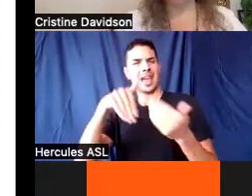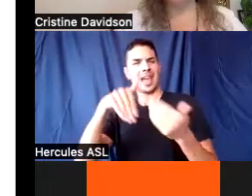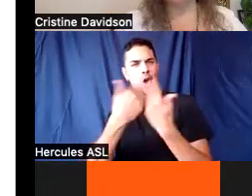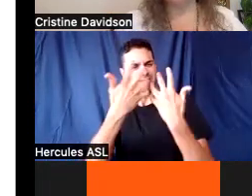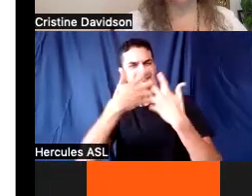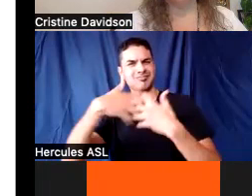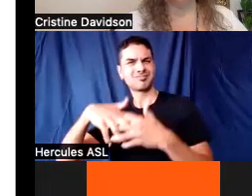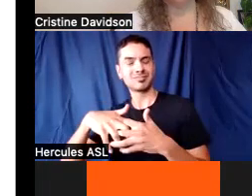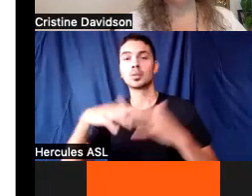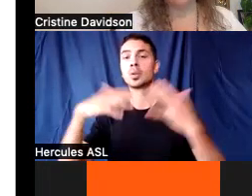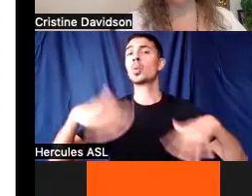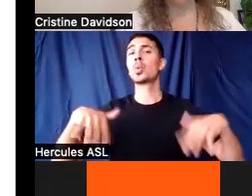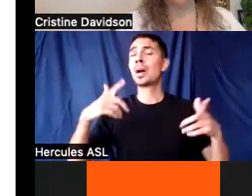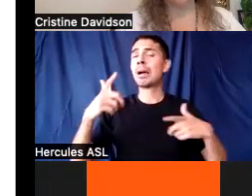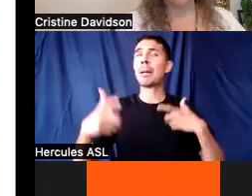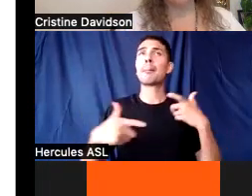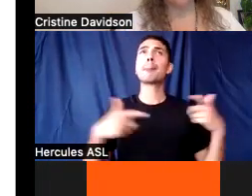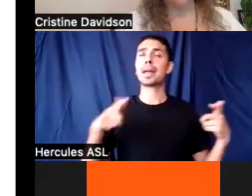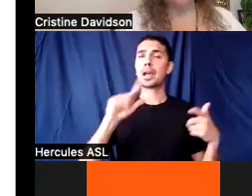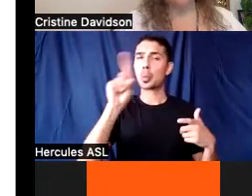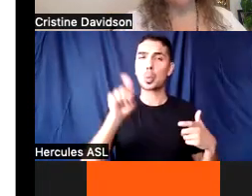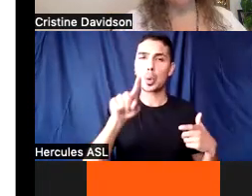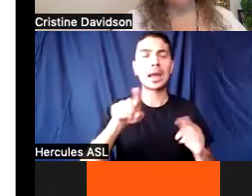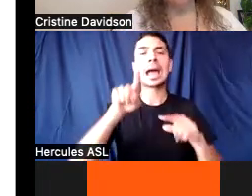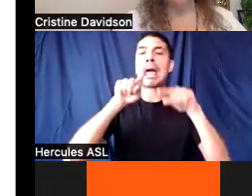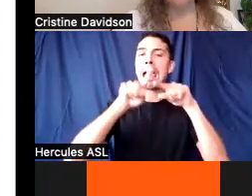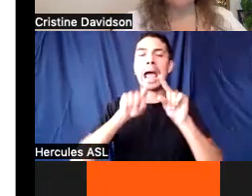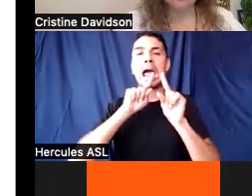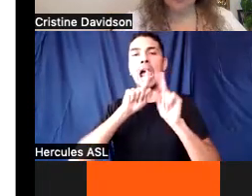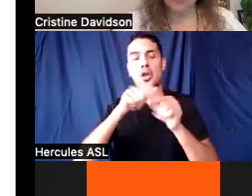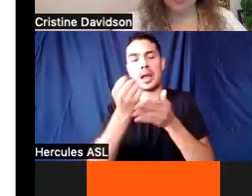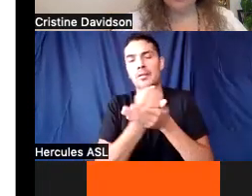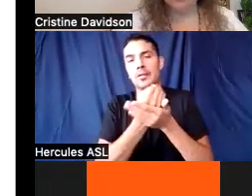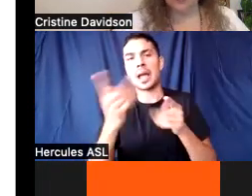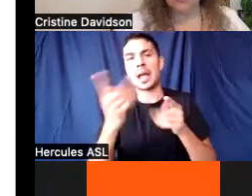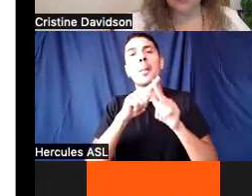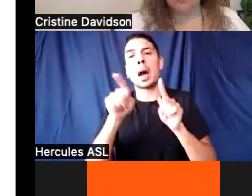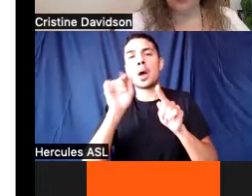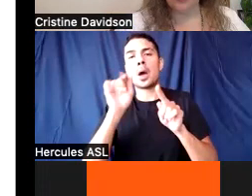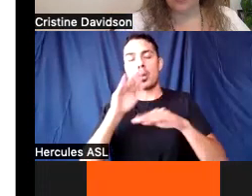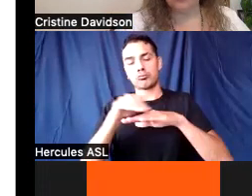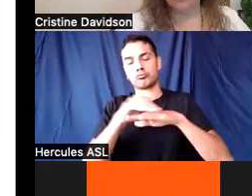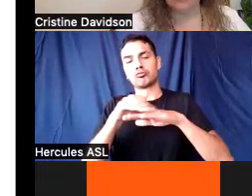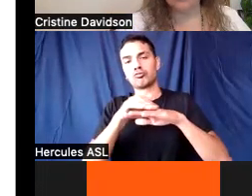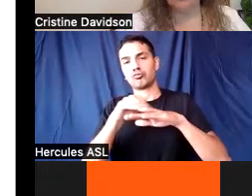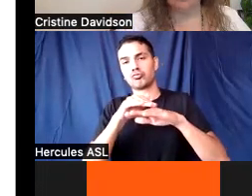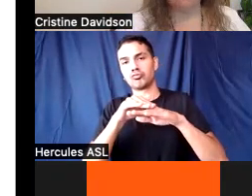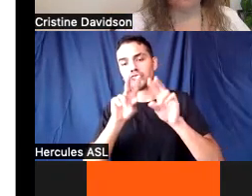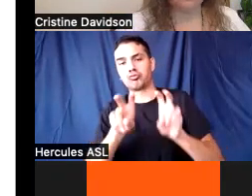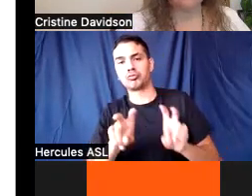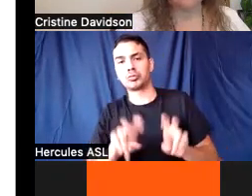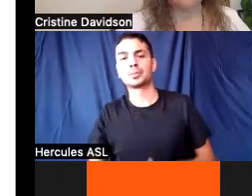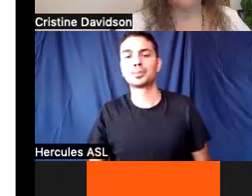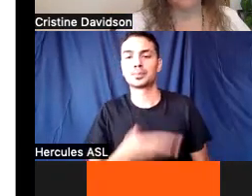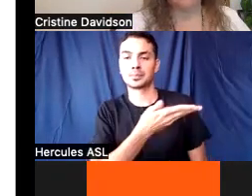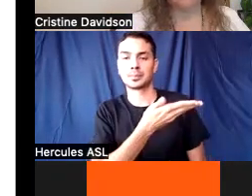not going to have all the answers, but we're going to dig into a little bit. So this is Lord Macaulay's address to the British Parliament on